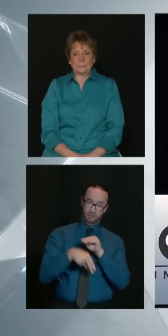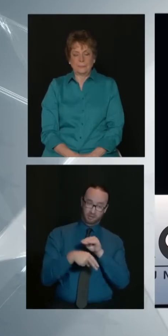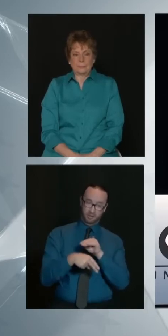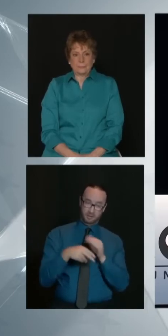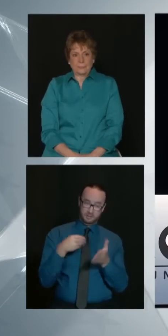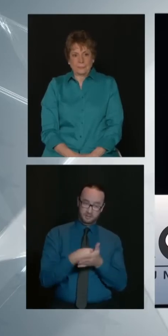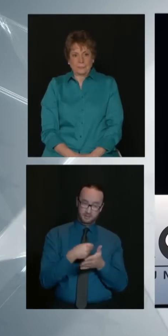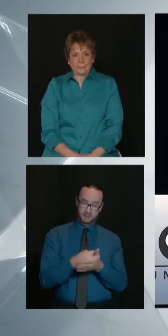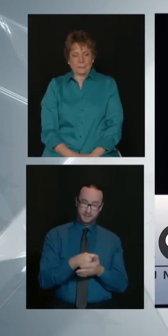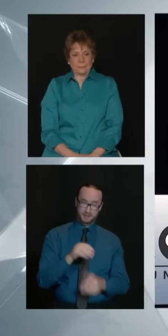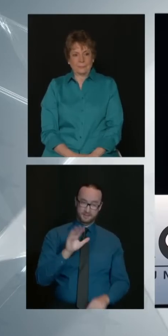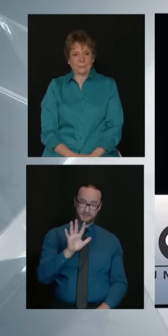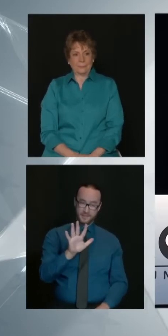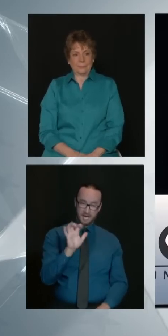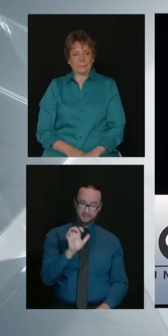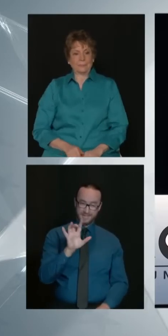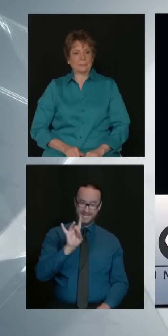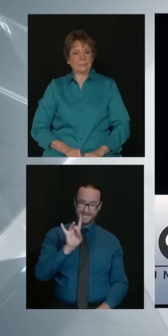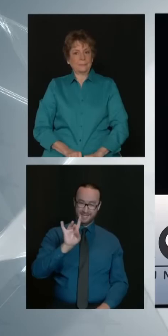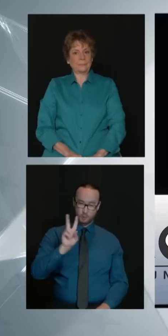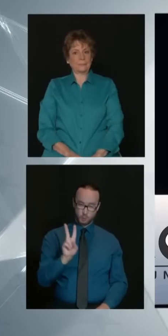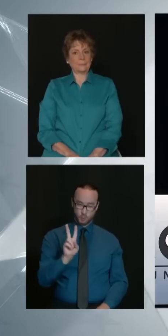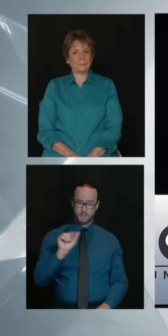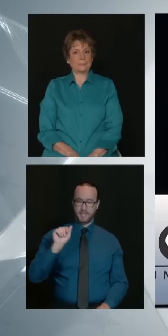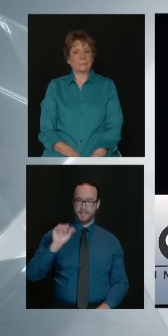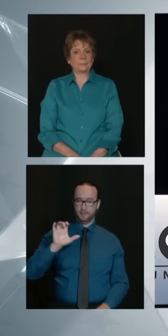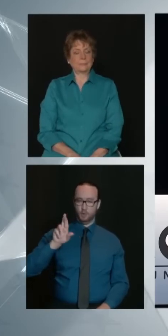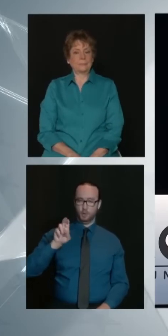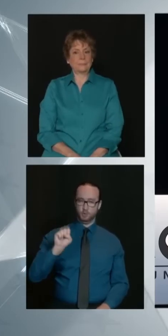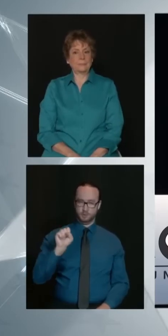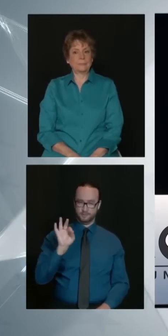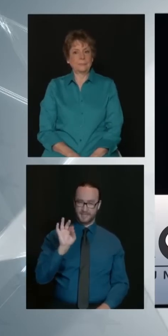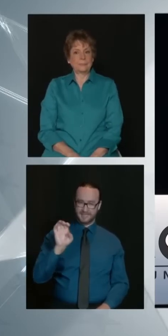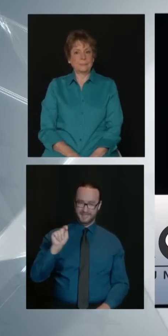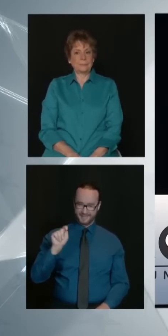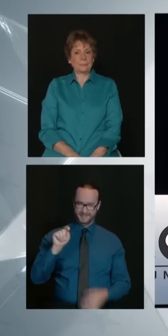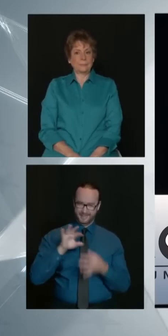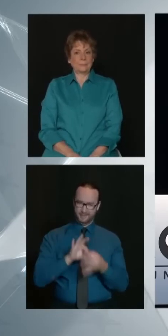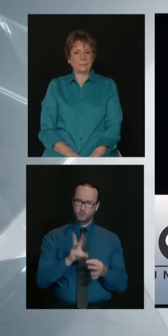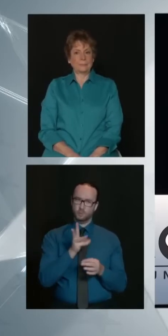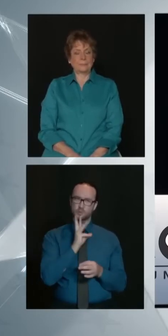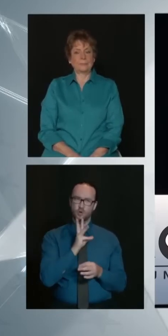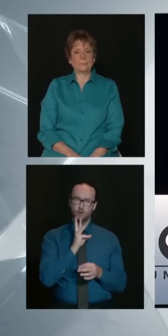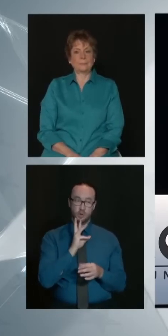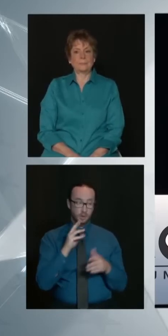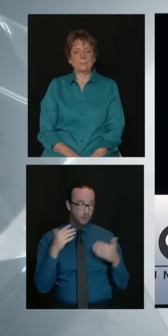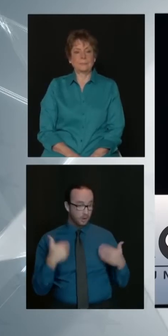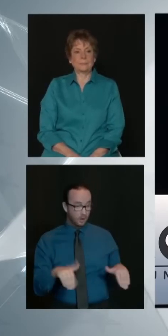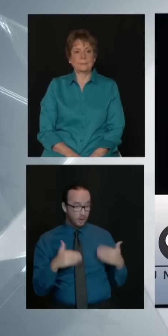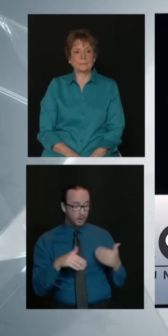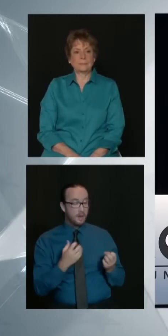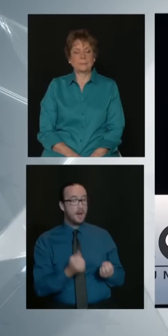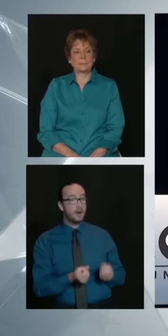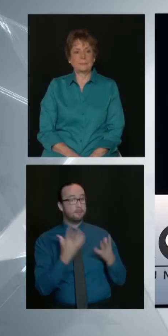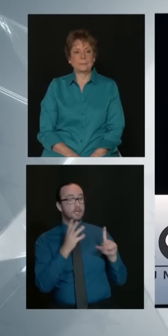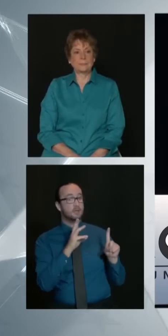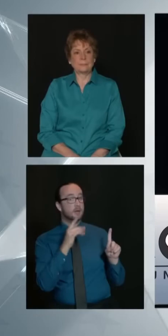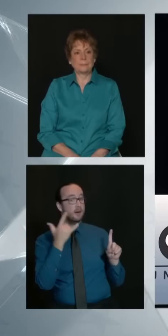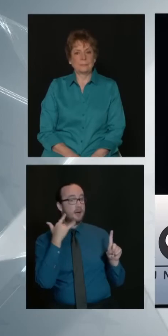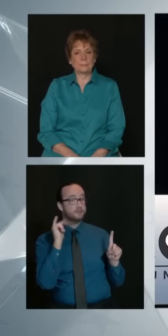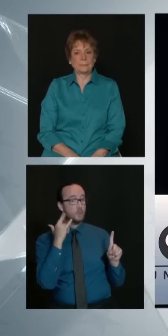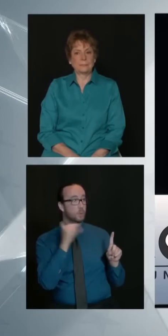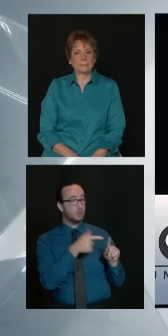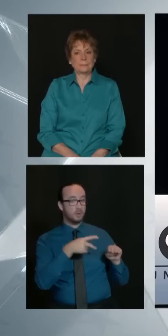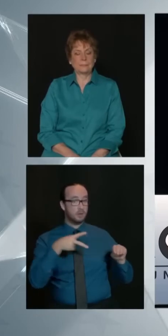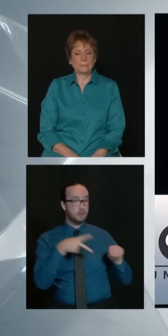there, that's a lot of water that the feds cut. That's our water. Guess how much California had to cut? Zero. Guess what Mark